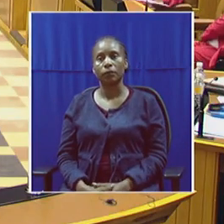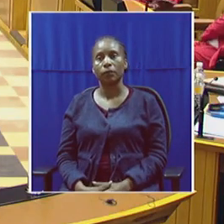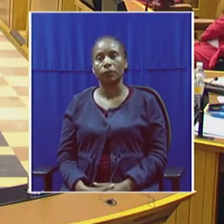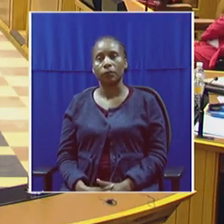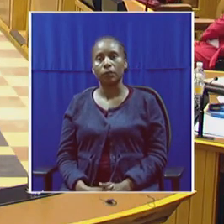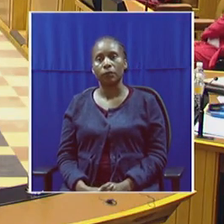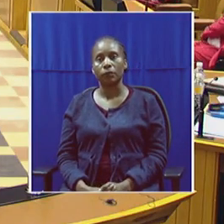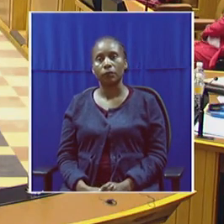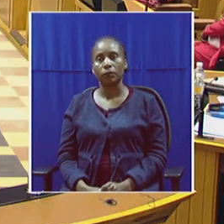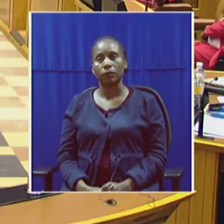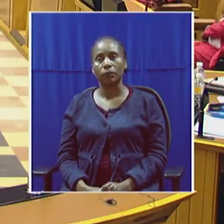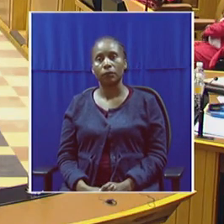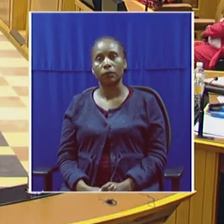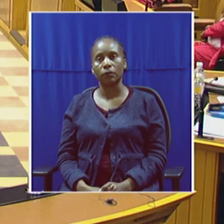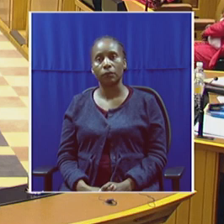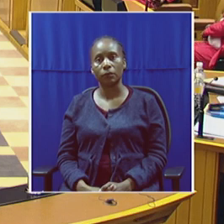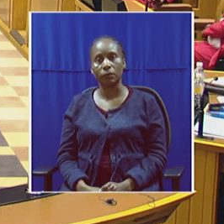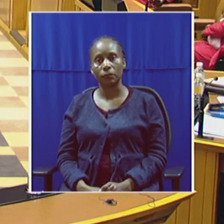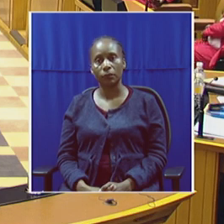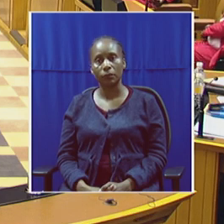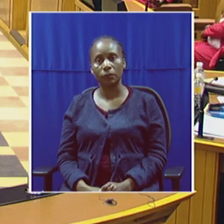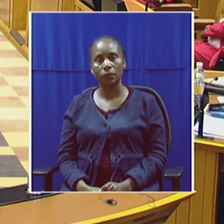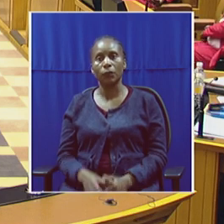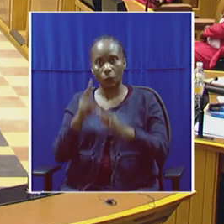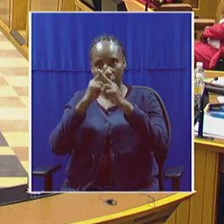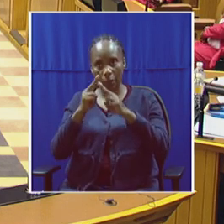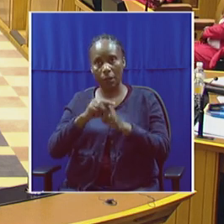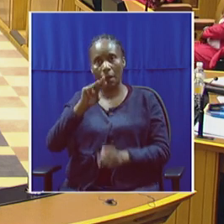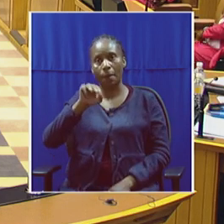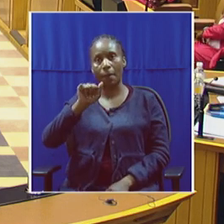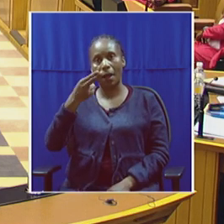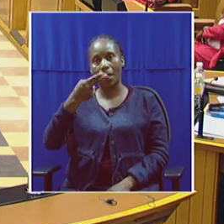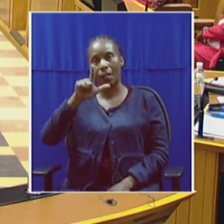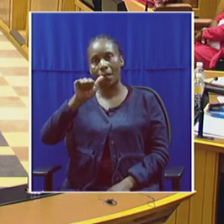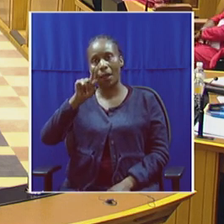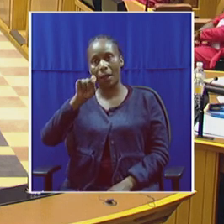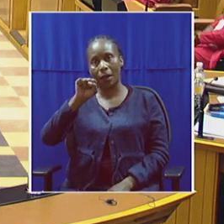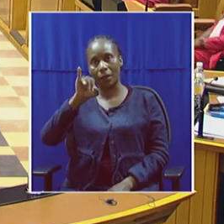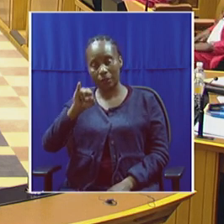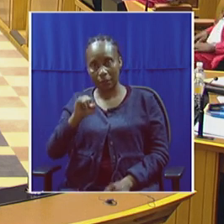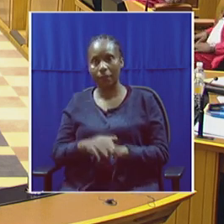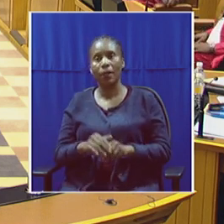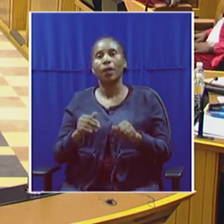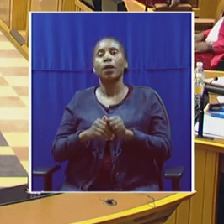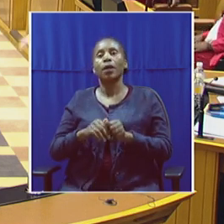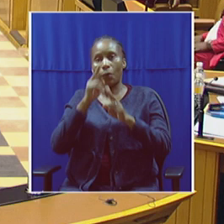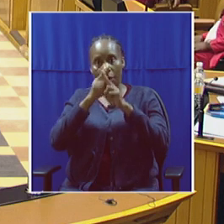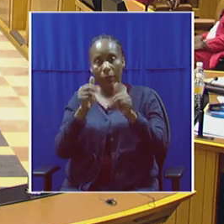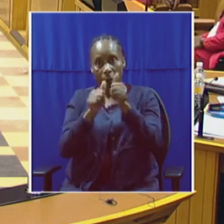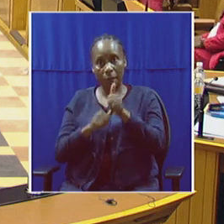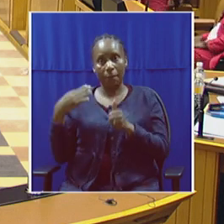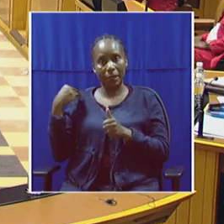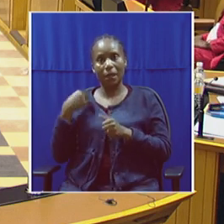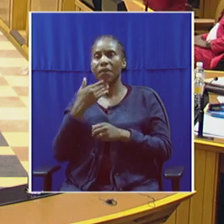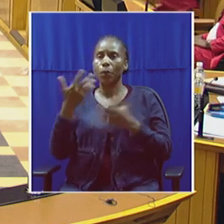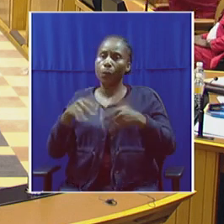you thank you house chair Deputy Minister honorable Deputy Minister thank you very much for your comprehensive response